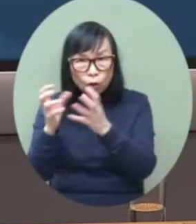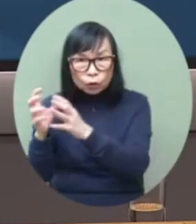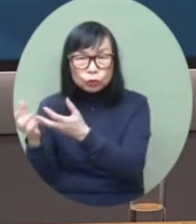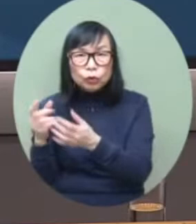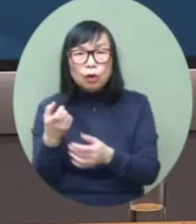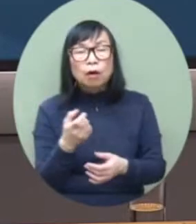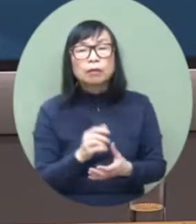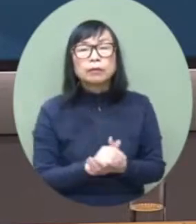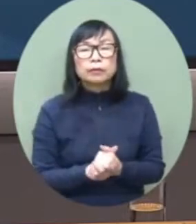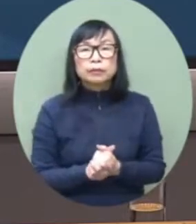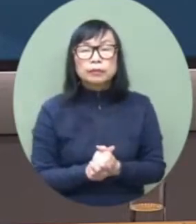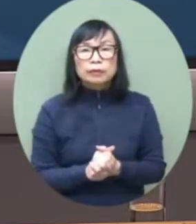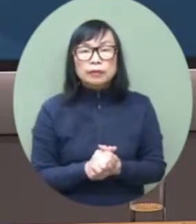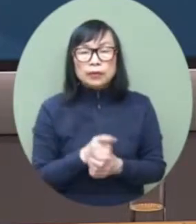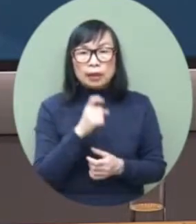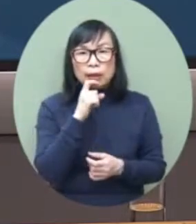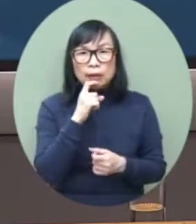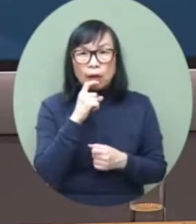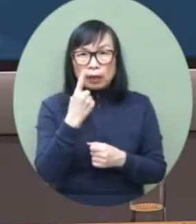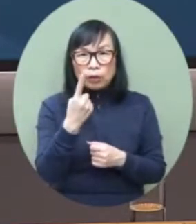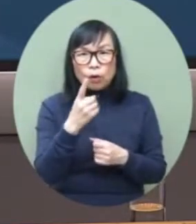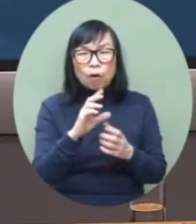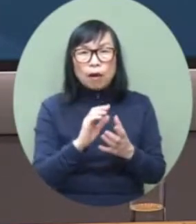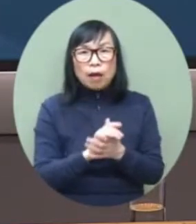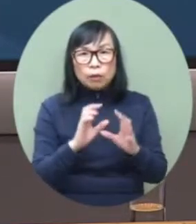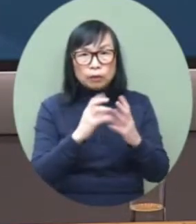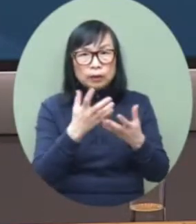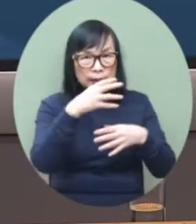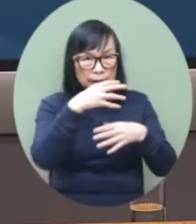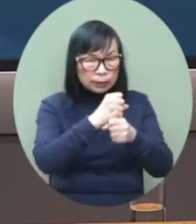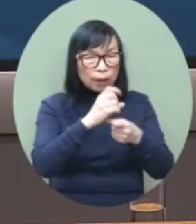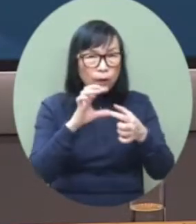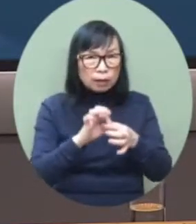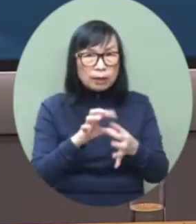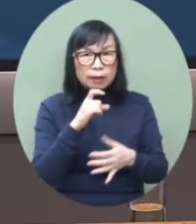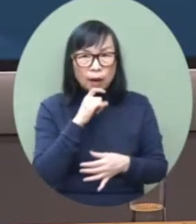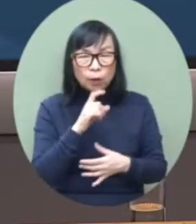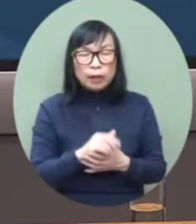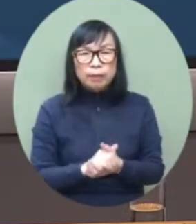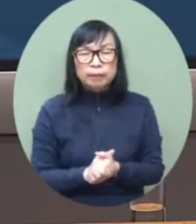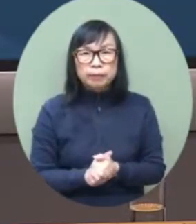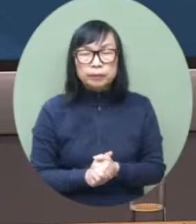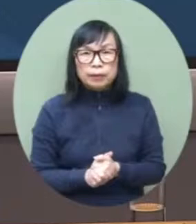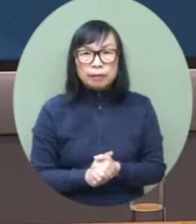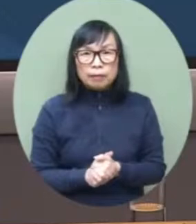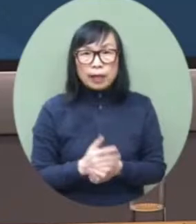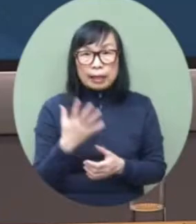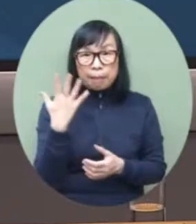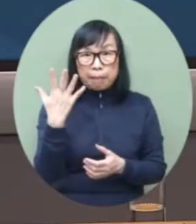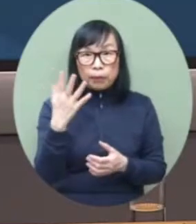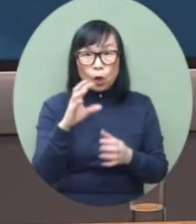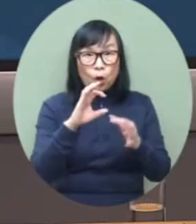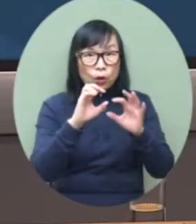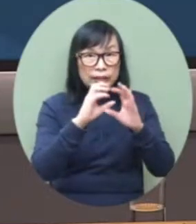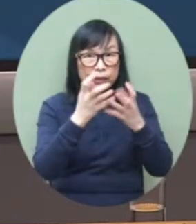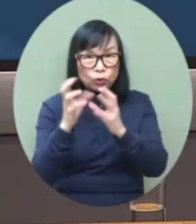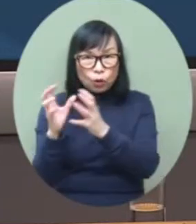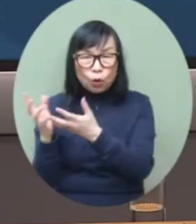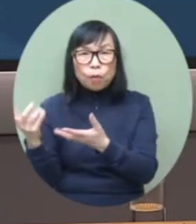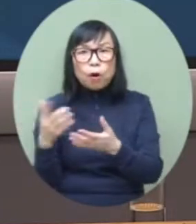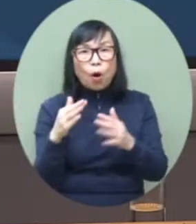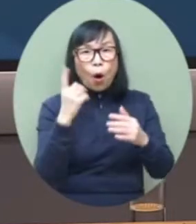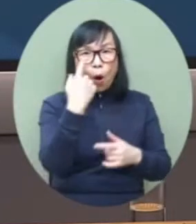heads to lead different task groups. One of them has to do with testing. And under